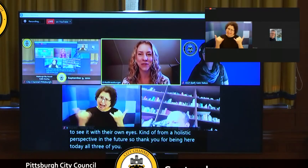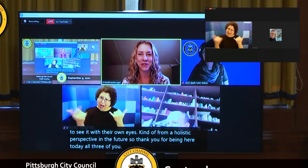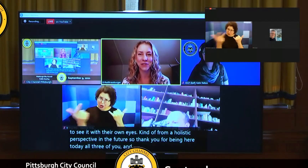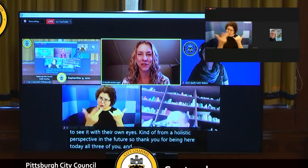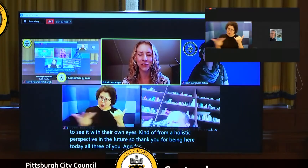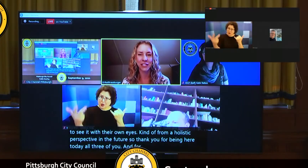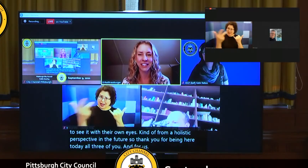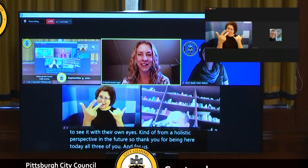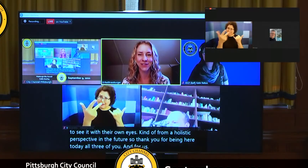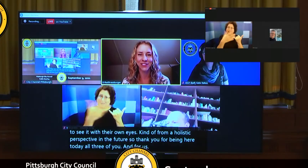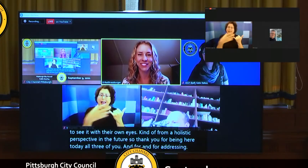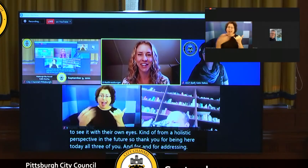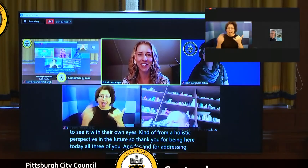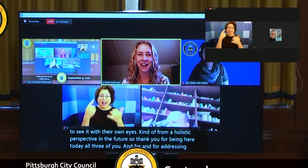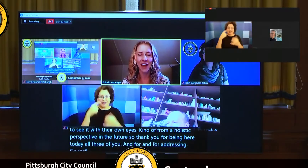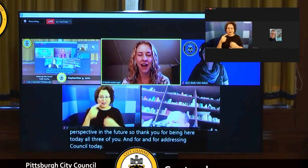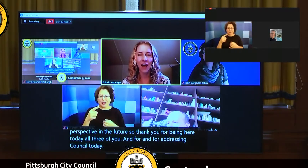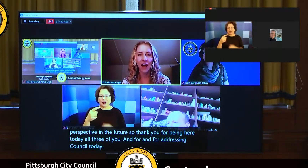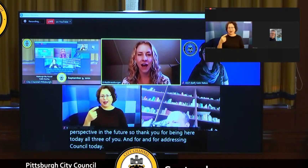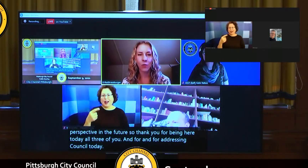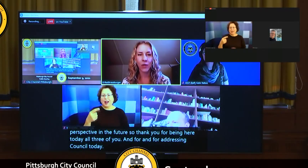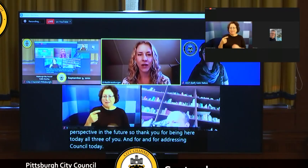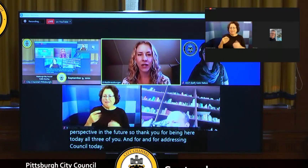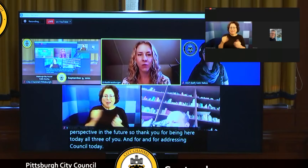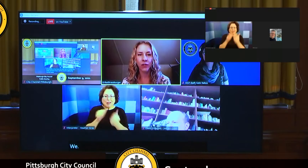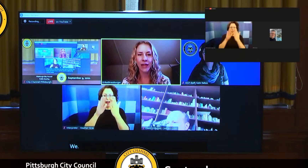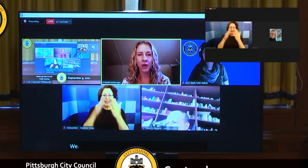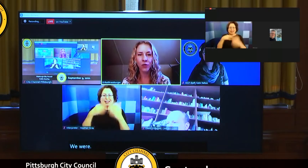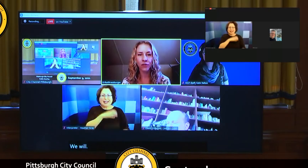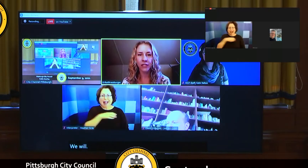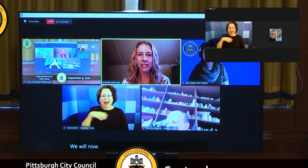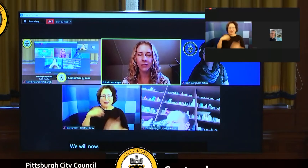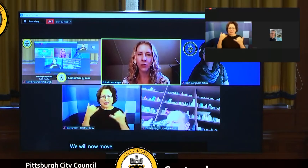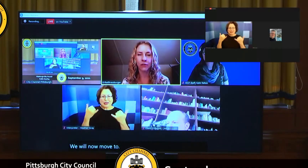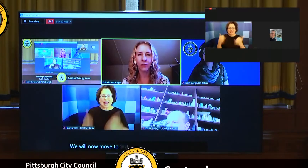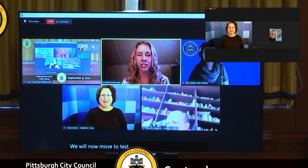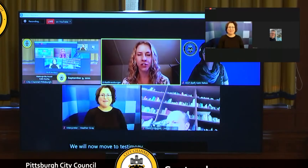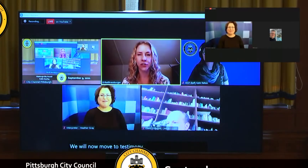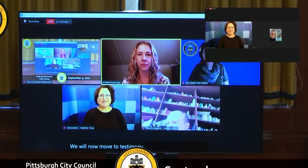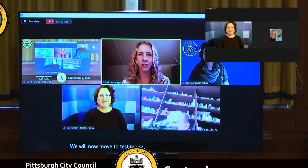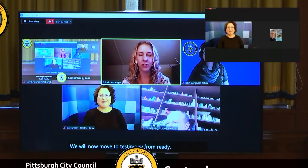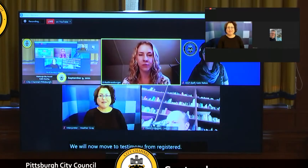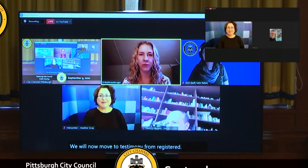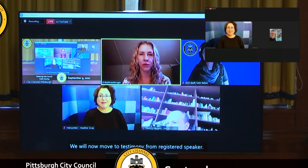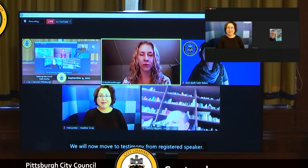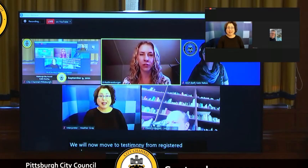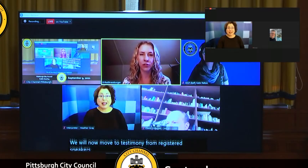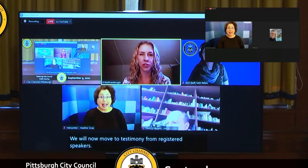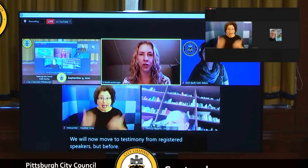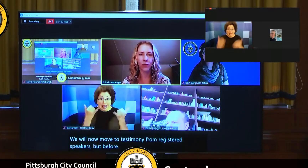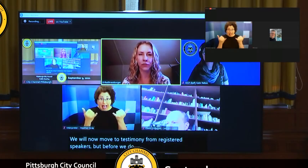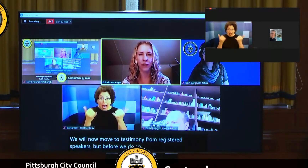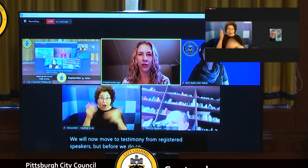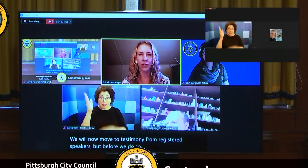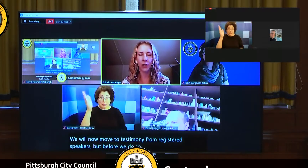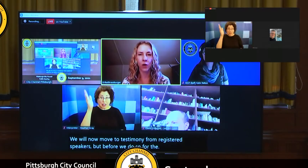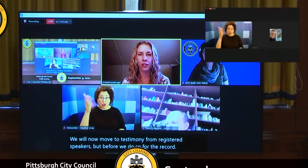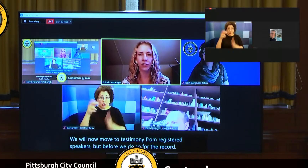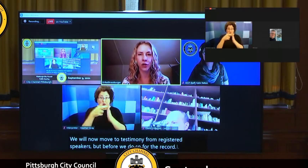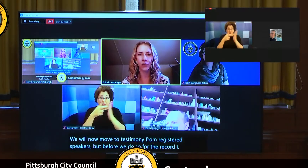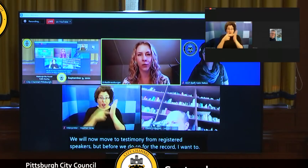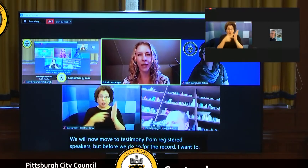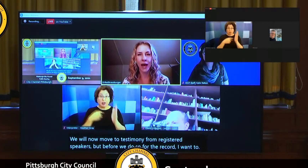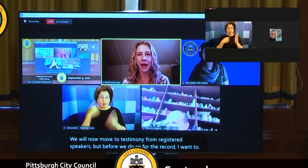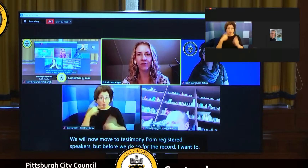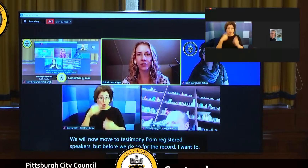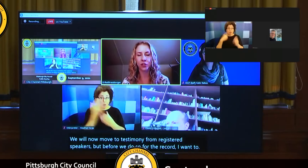for addressing council today. We will now move to testimony from registered speakers, but before we do so, for the record, I want to note